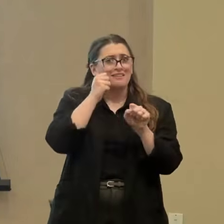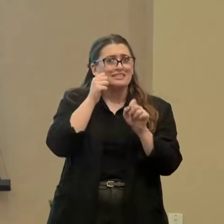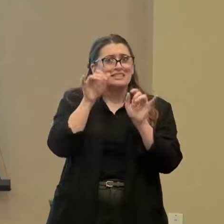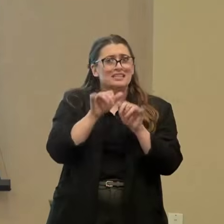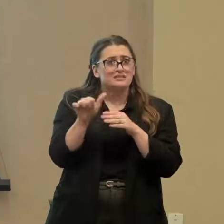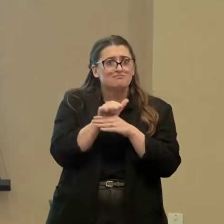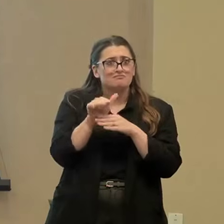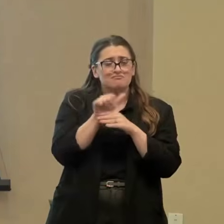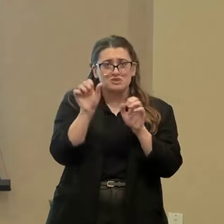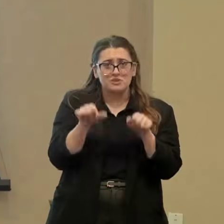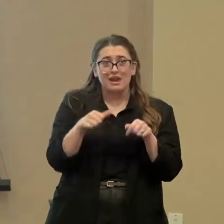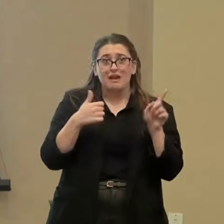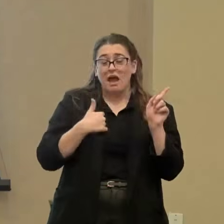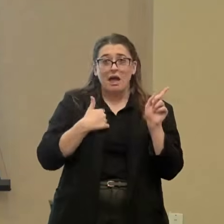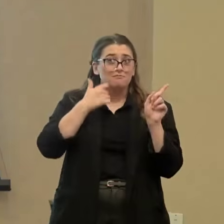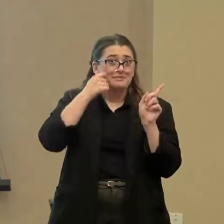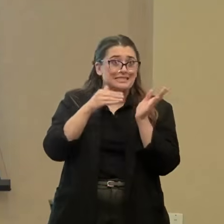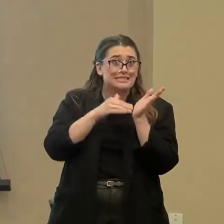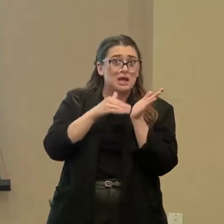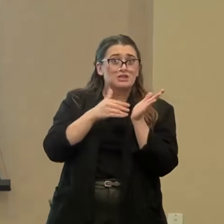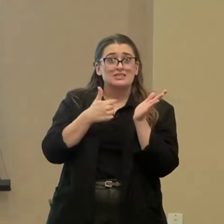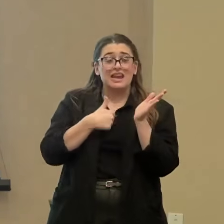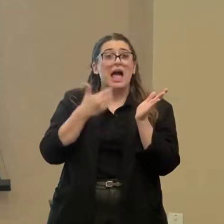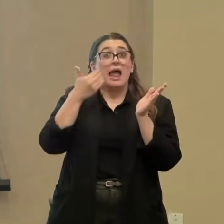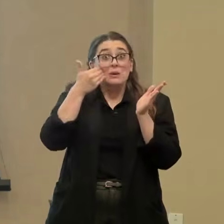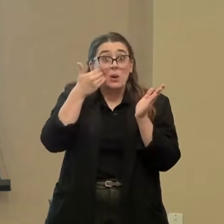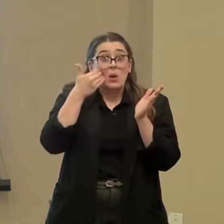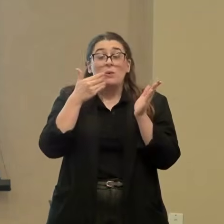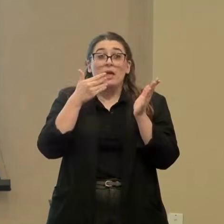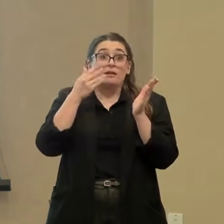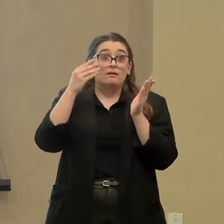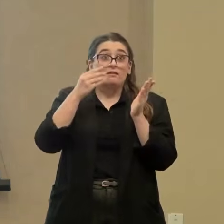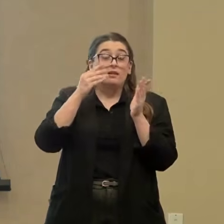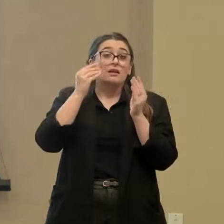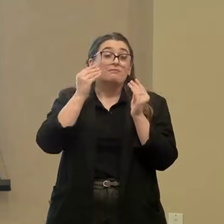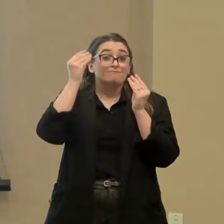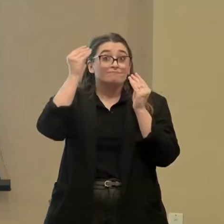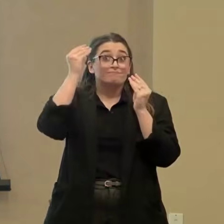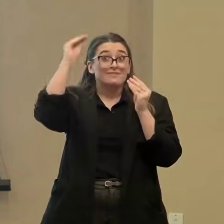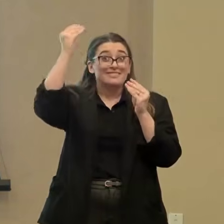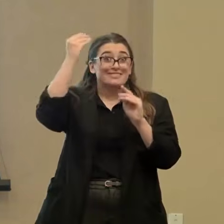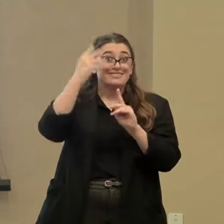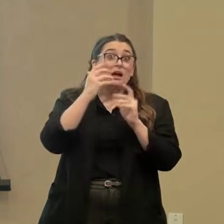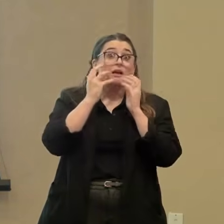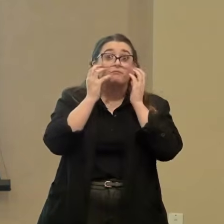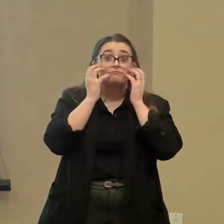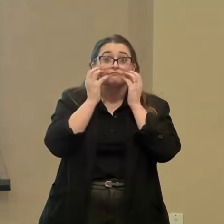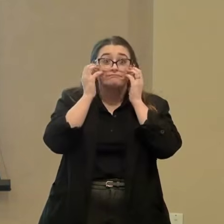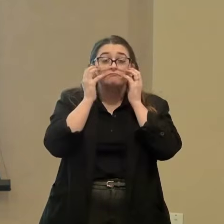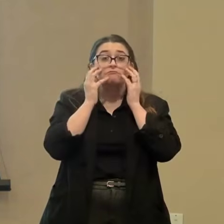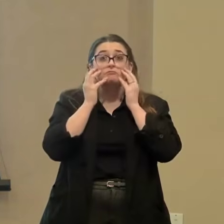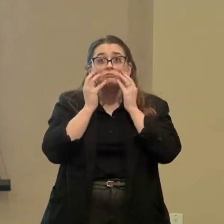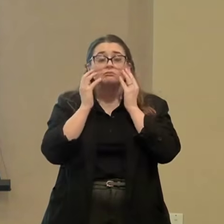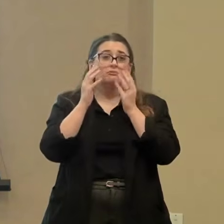I do it more so because I've seen the effects of the sun on photoaging, on wrinkles and scarring and